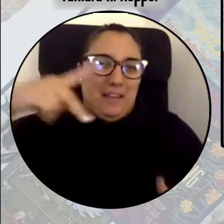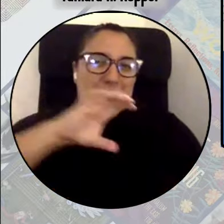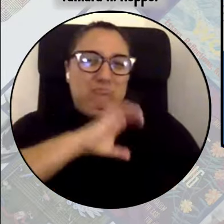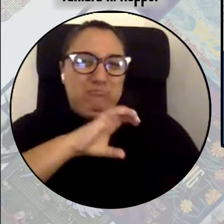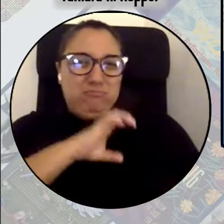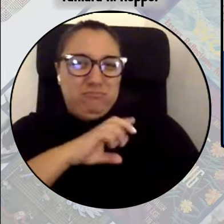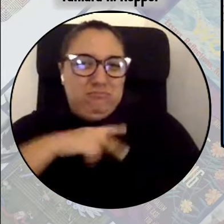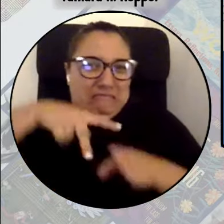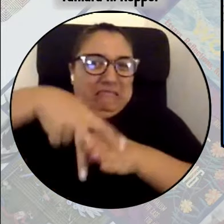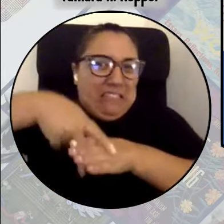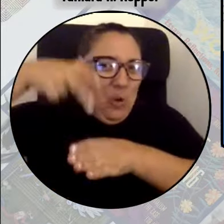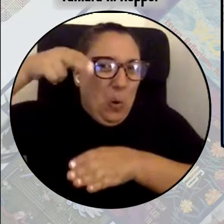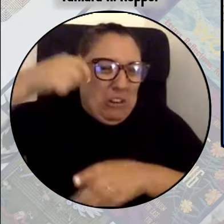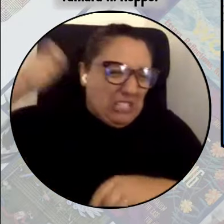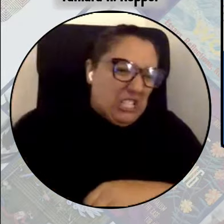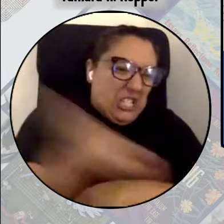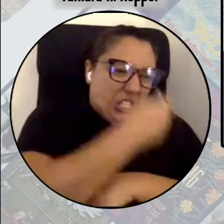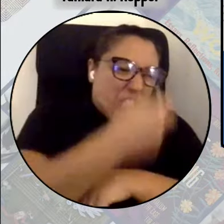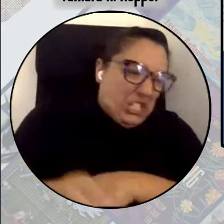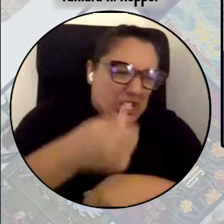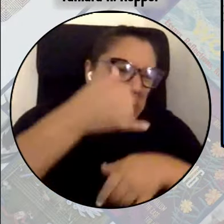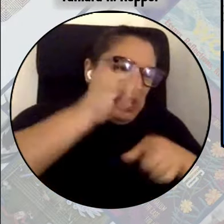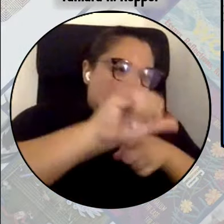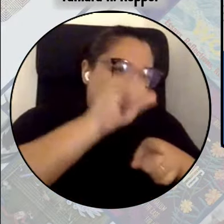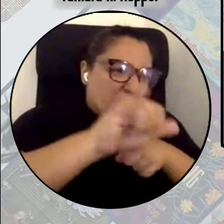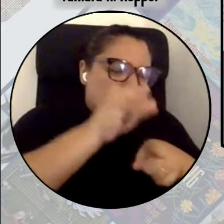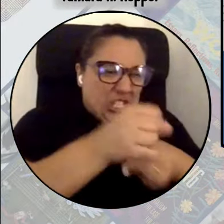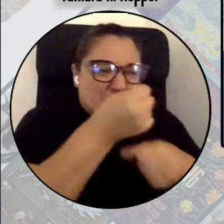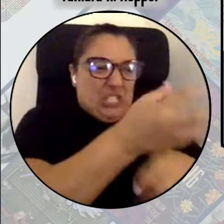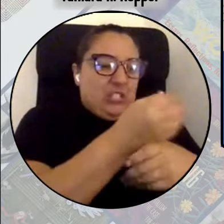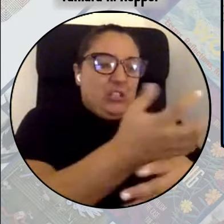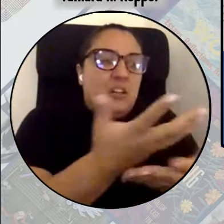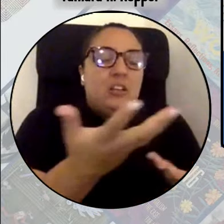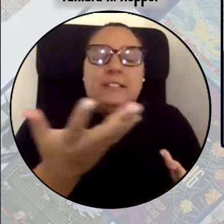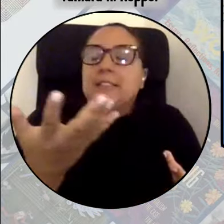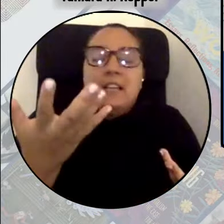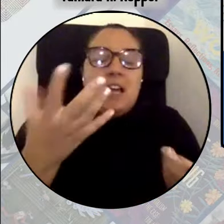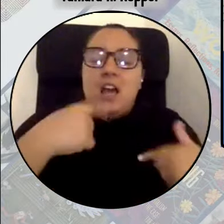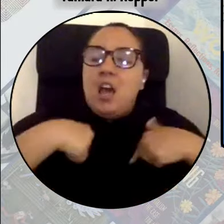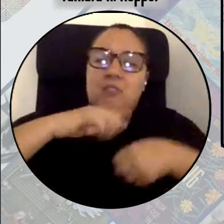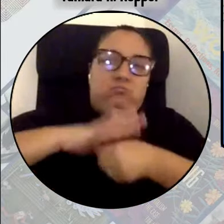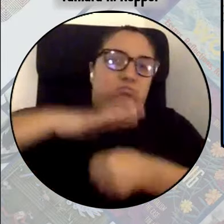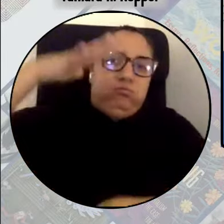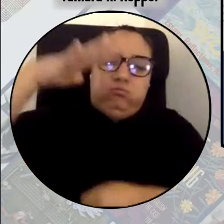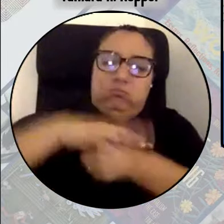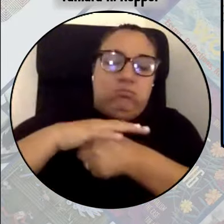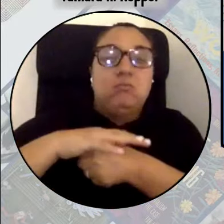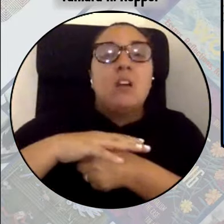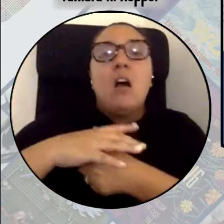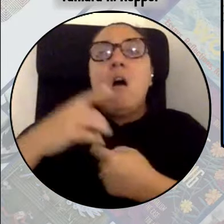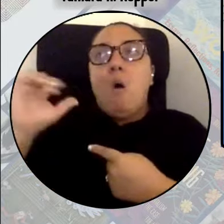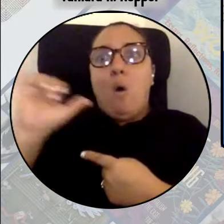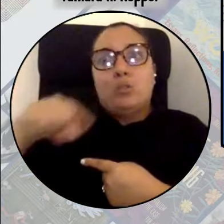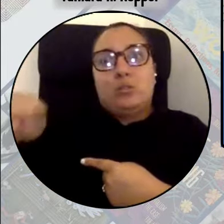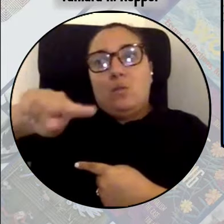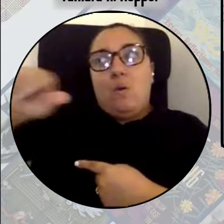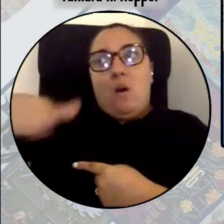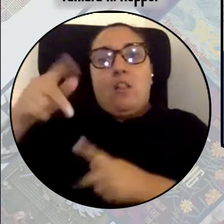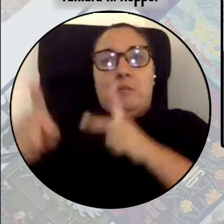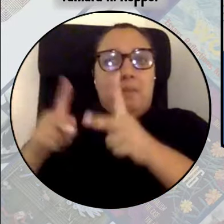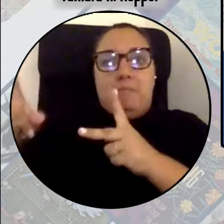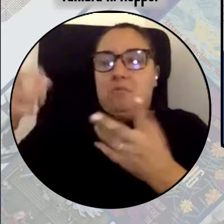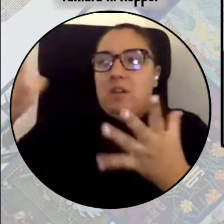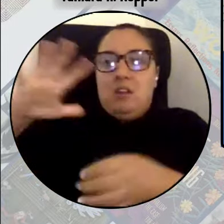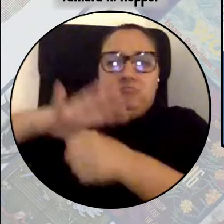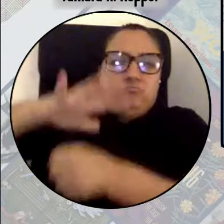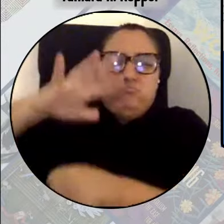were expressing. And I wanted to honor that outrage, and I wanted to support that outrage by trying to also